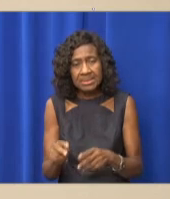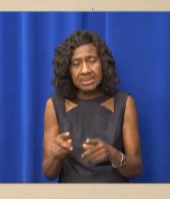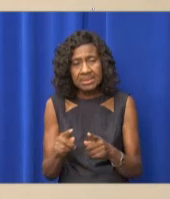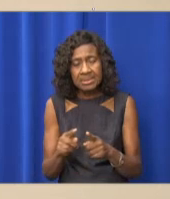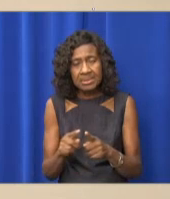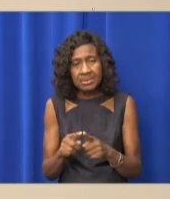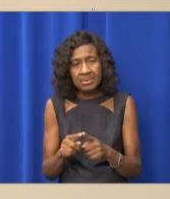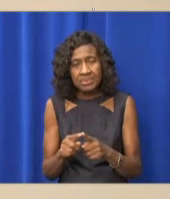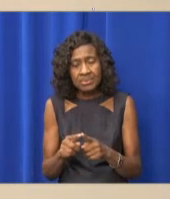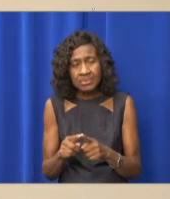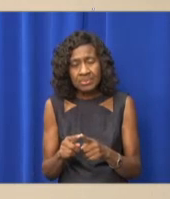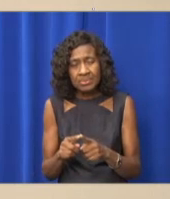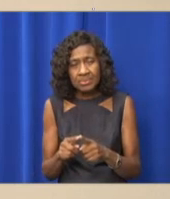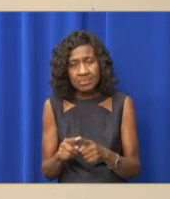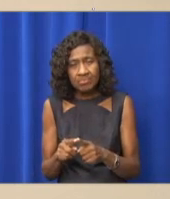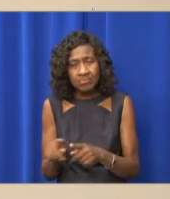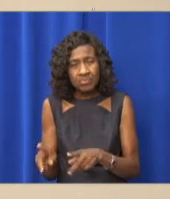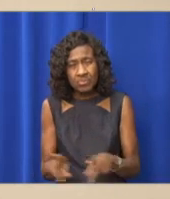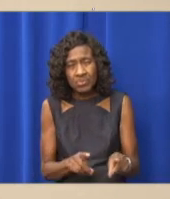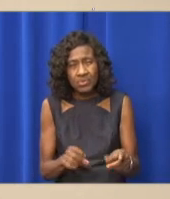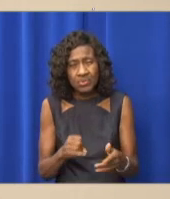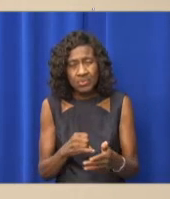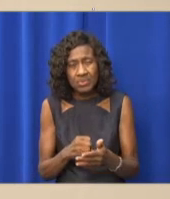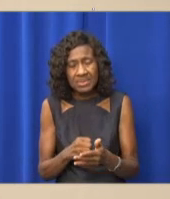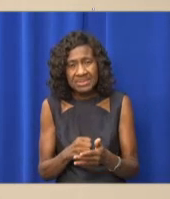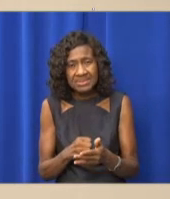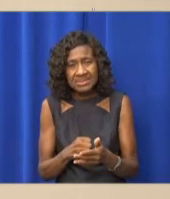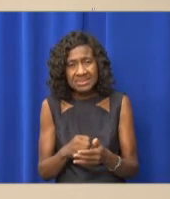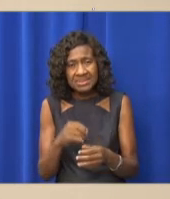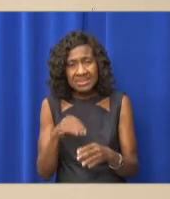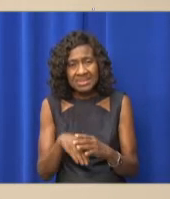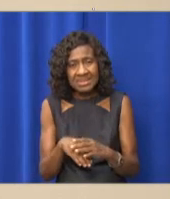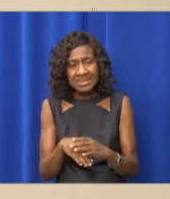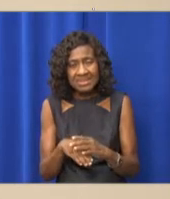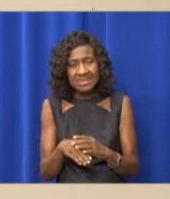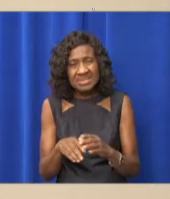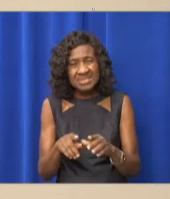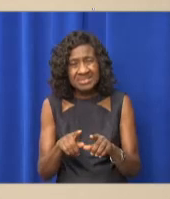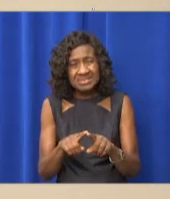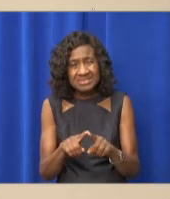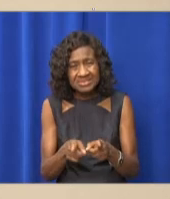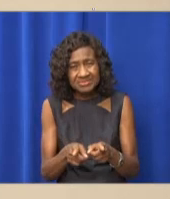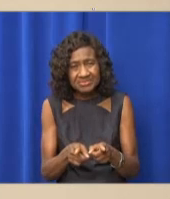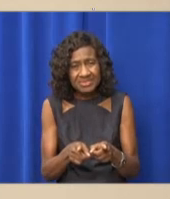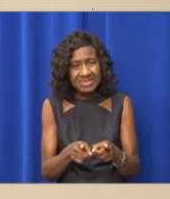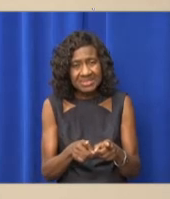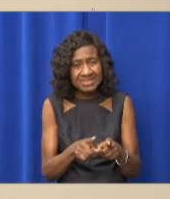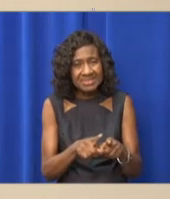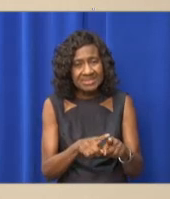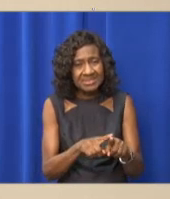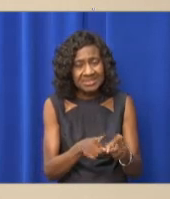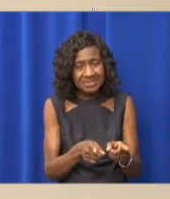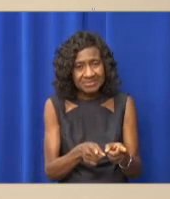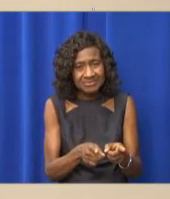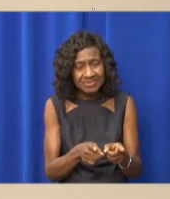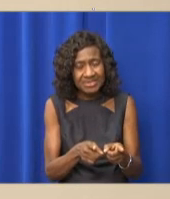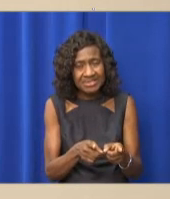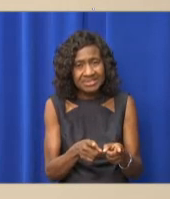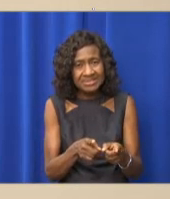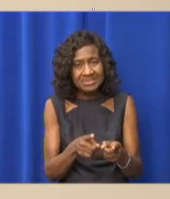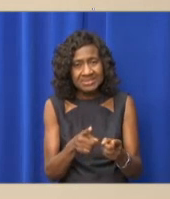do that in a staged way, because it is impossible for us to test a significant